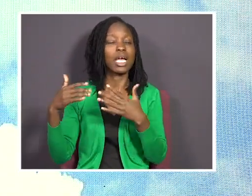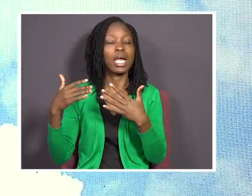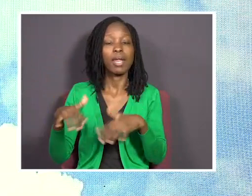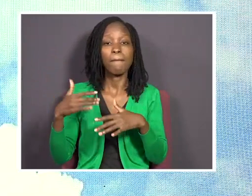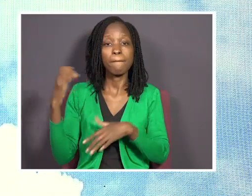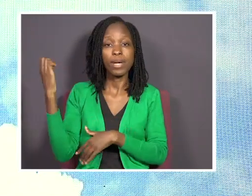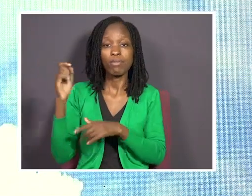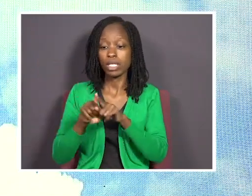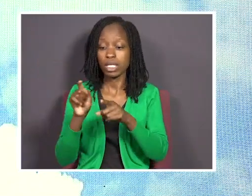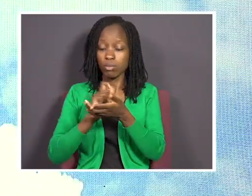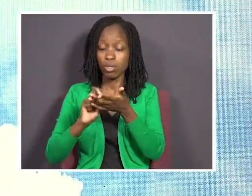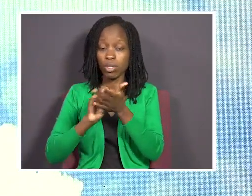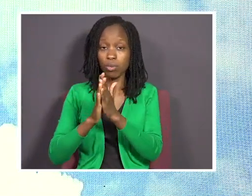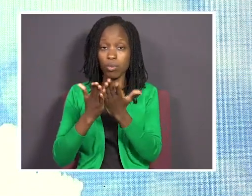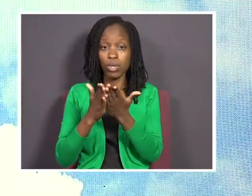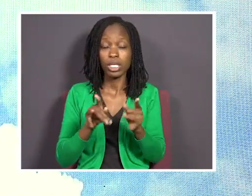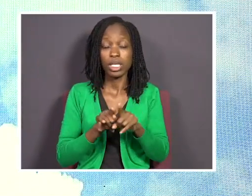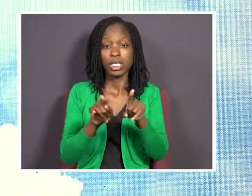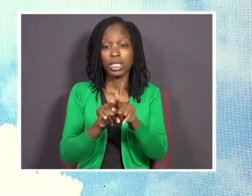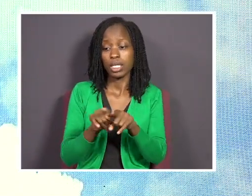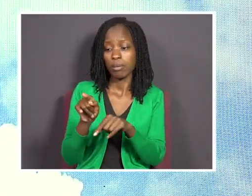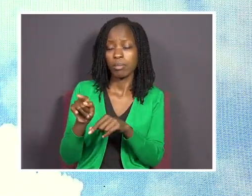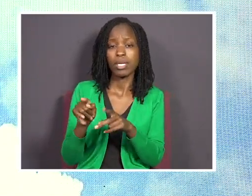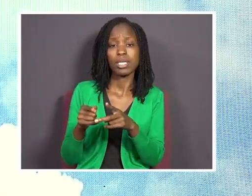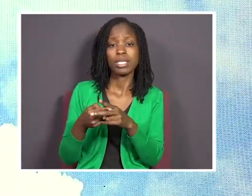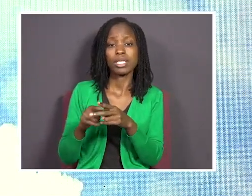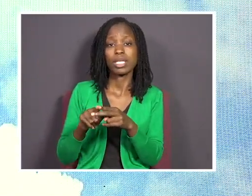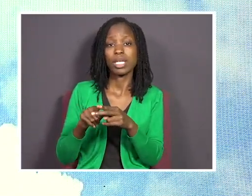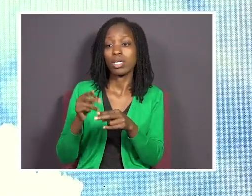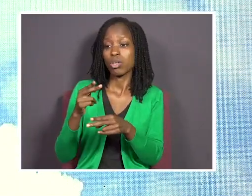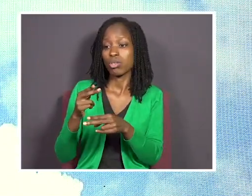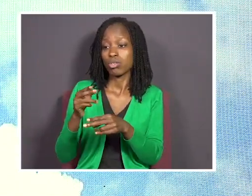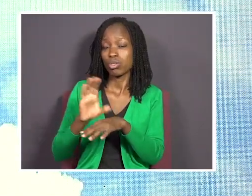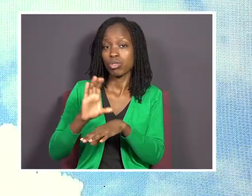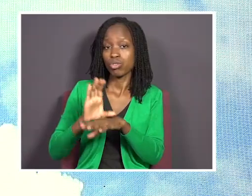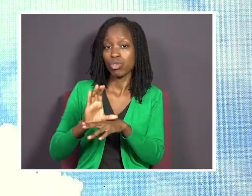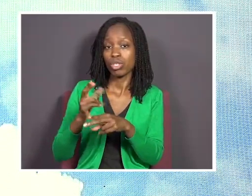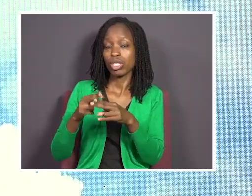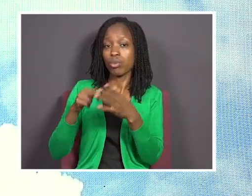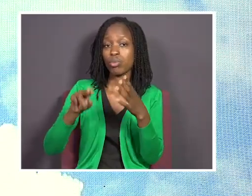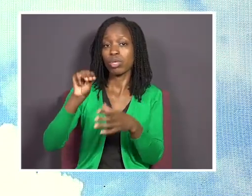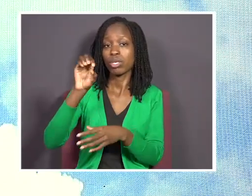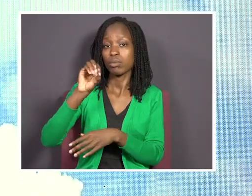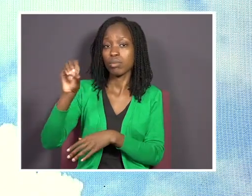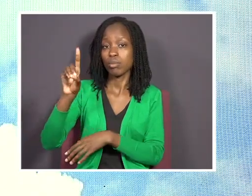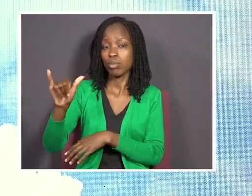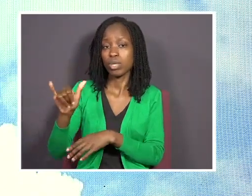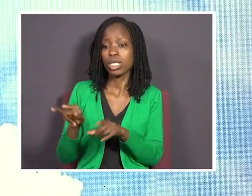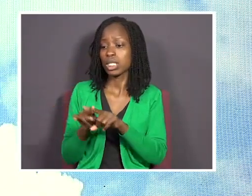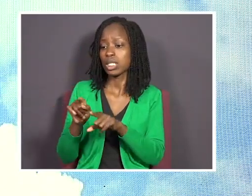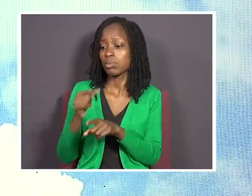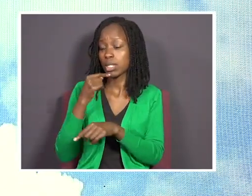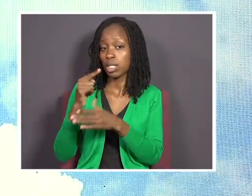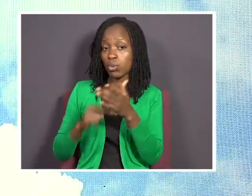also a publisher. He is also the one that started the Moody Church. And it is he that said, I